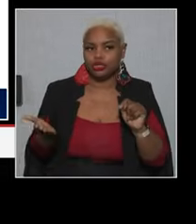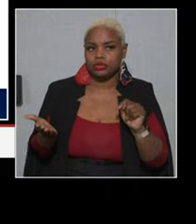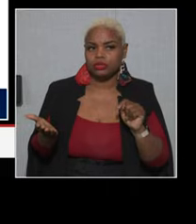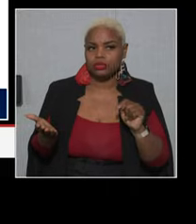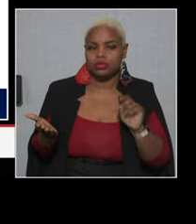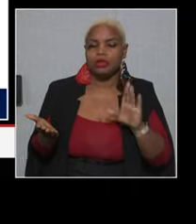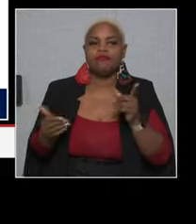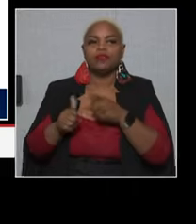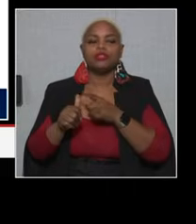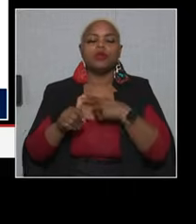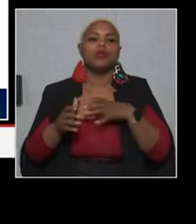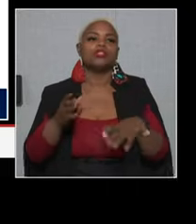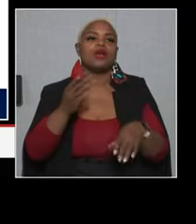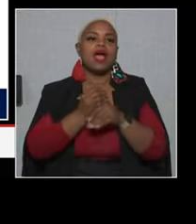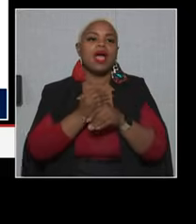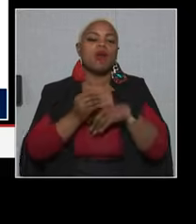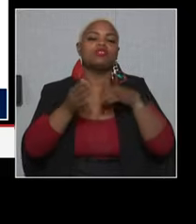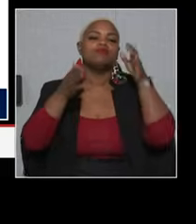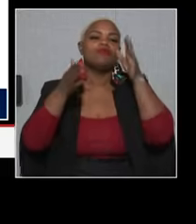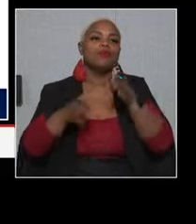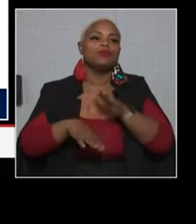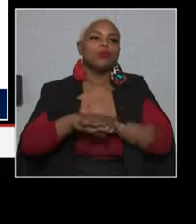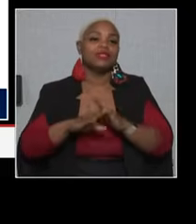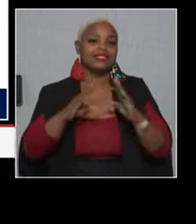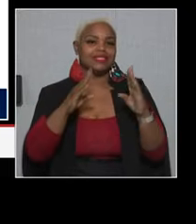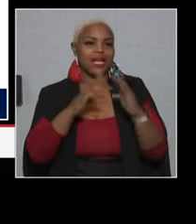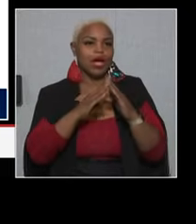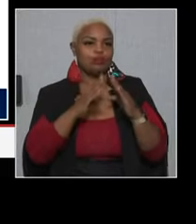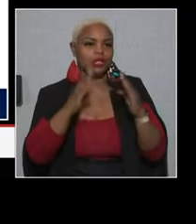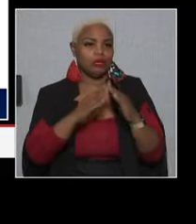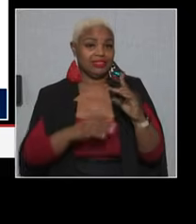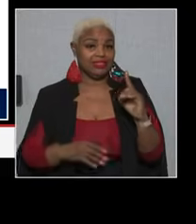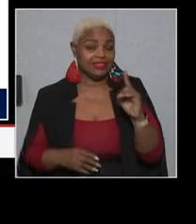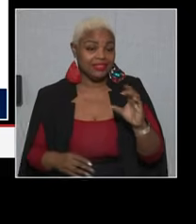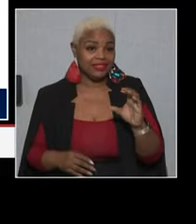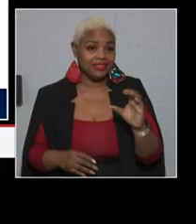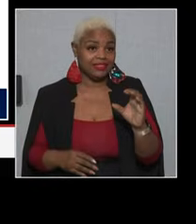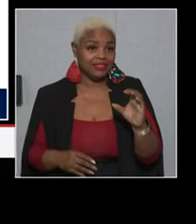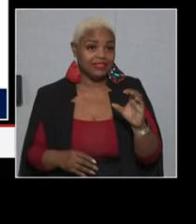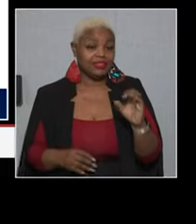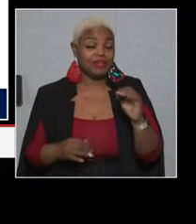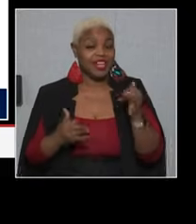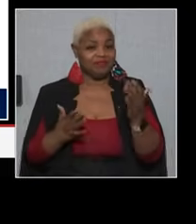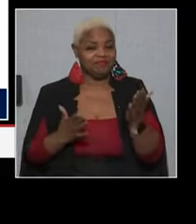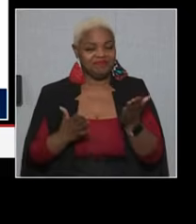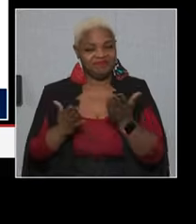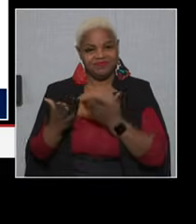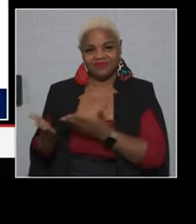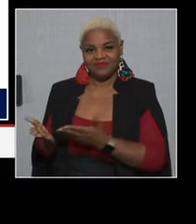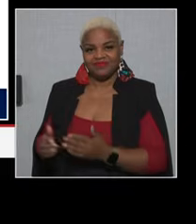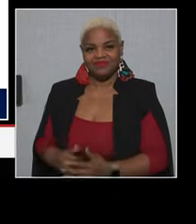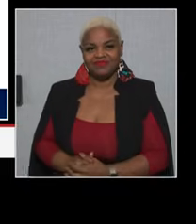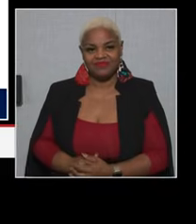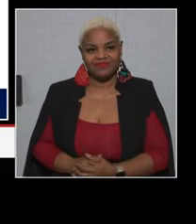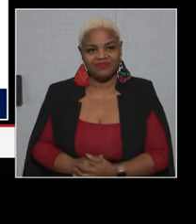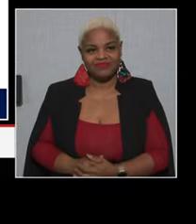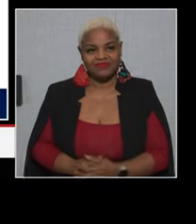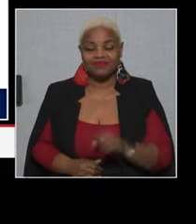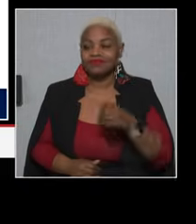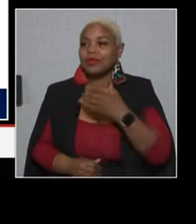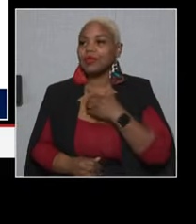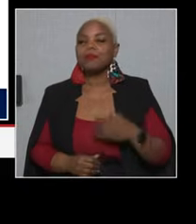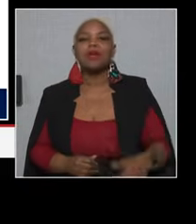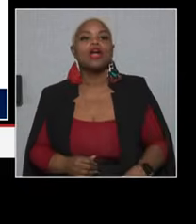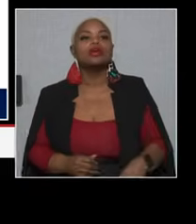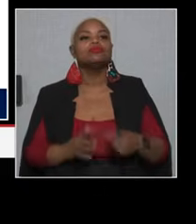on downtown D.C. So with that, Nina? Well, the mayor launched 2 very aggressive programs to try and